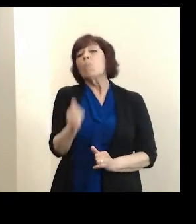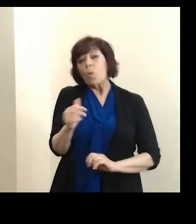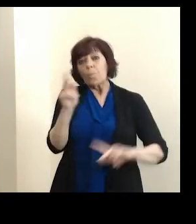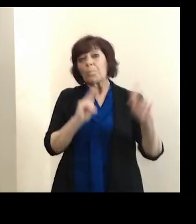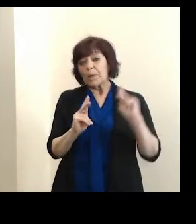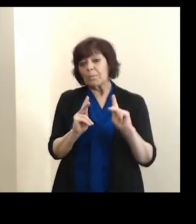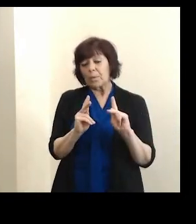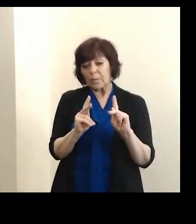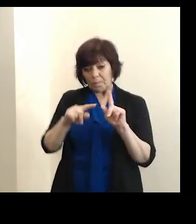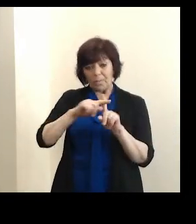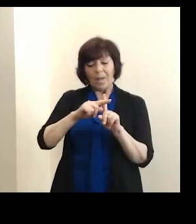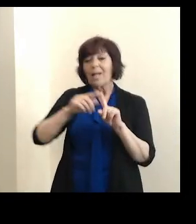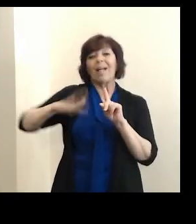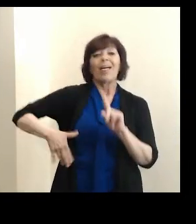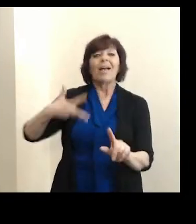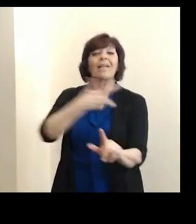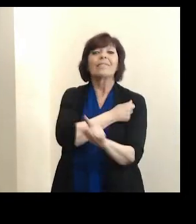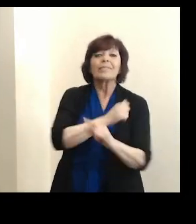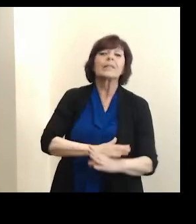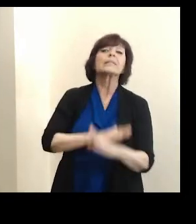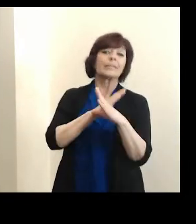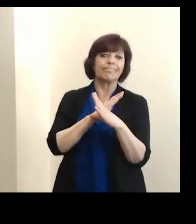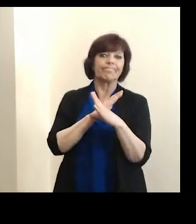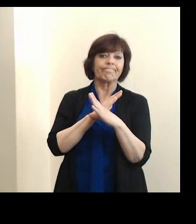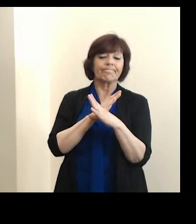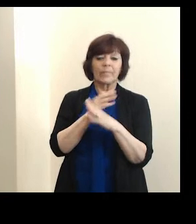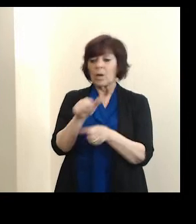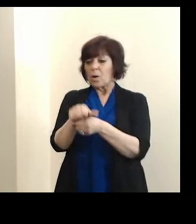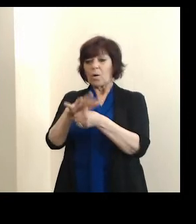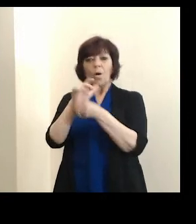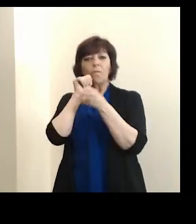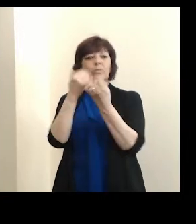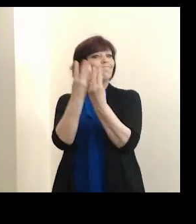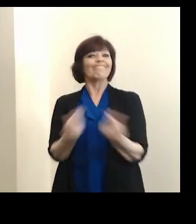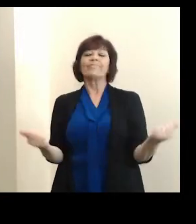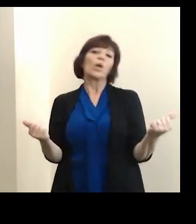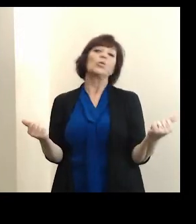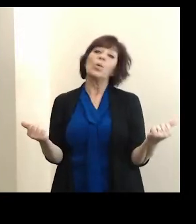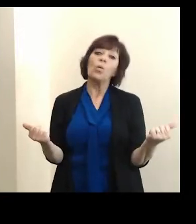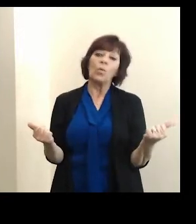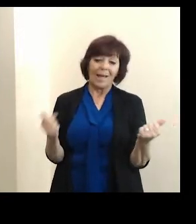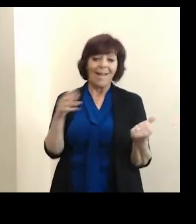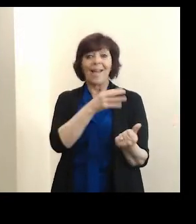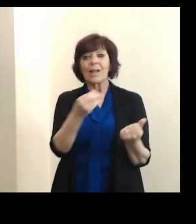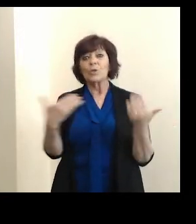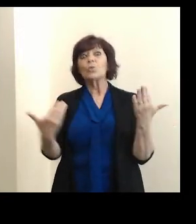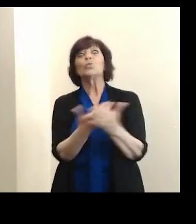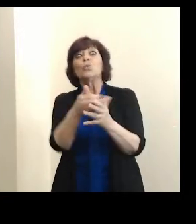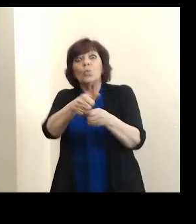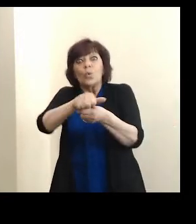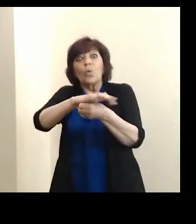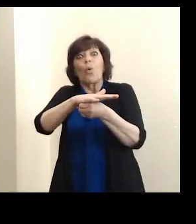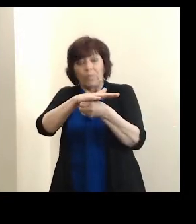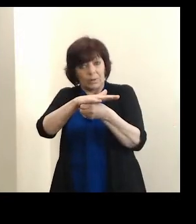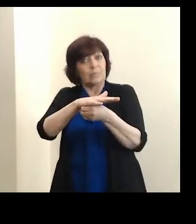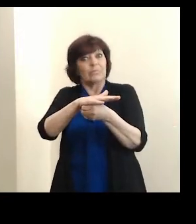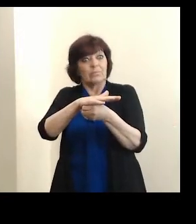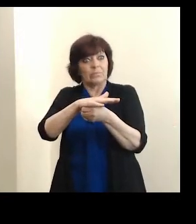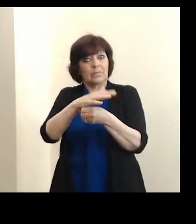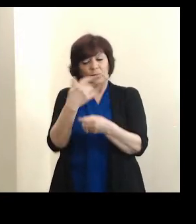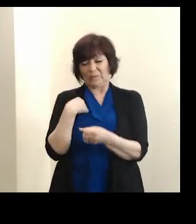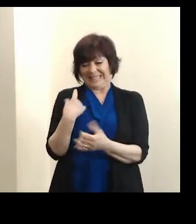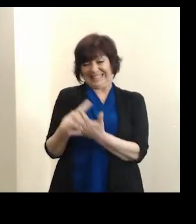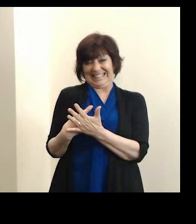who haven't been vaccinated. COVID has not left the area, and there are variants in our area, as we talked about and released last